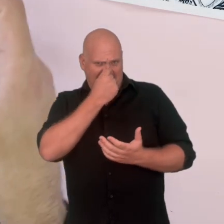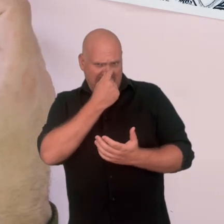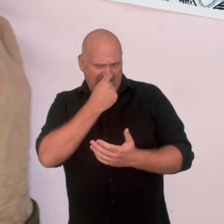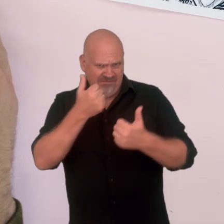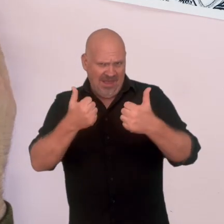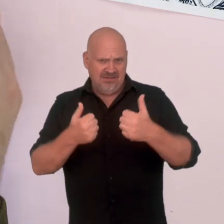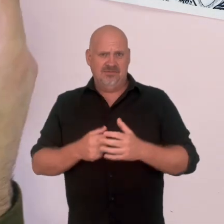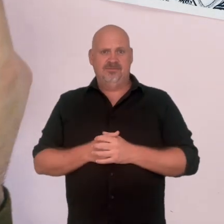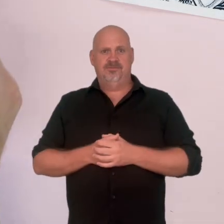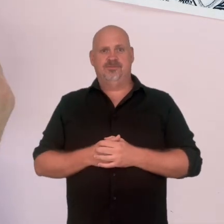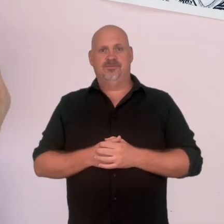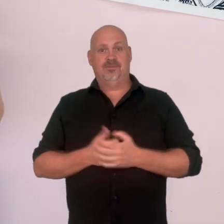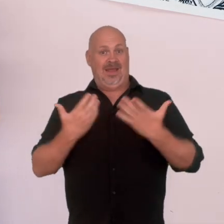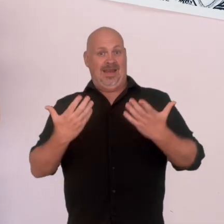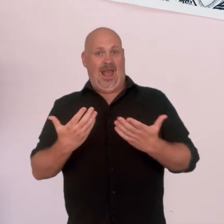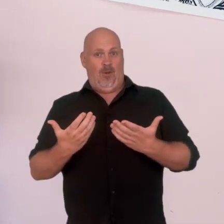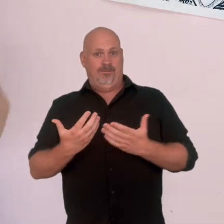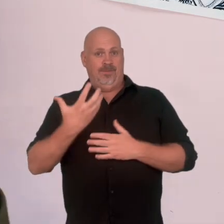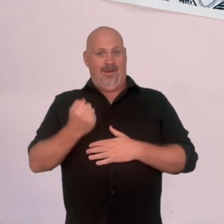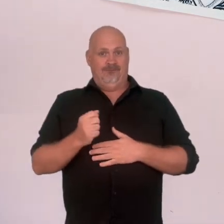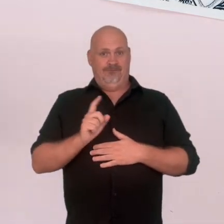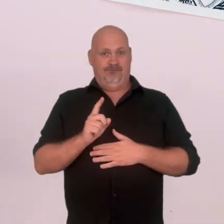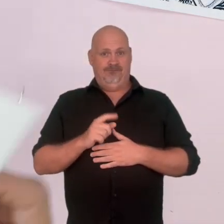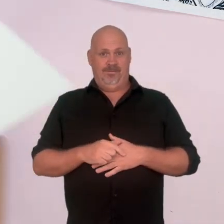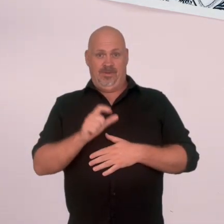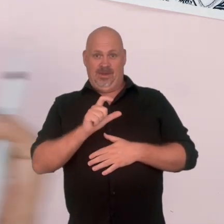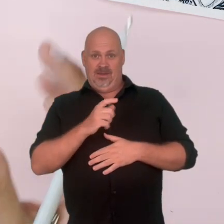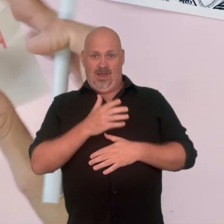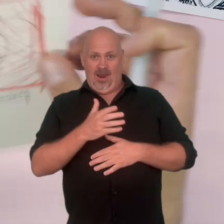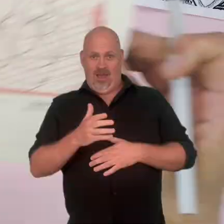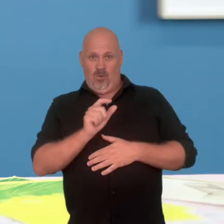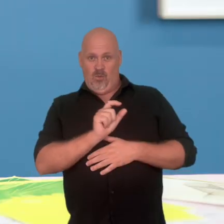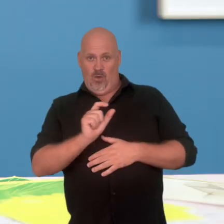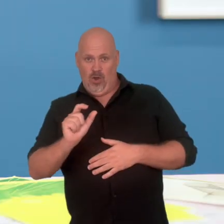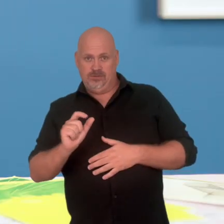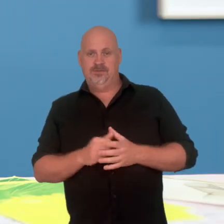Okay, so now that you have some colors and some words, we're going to put this aside,